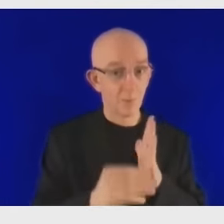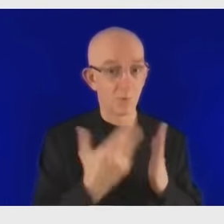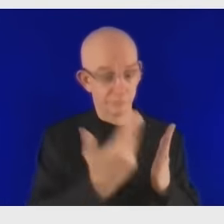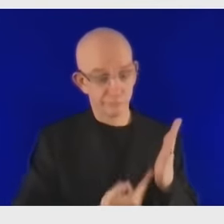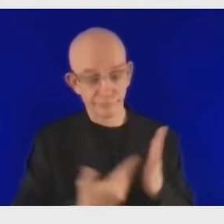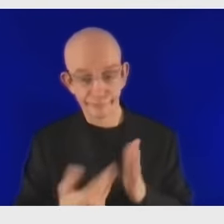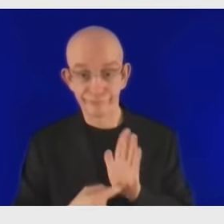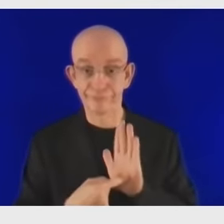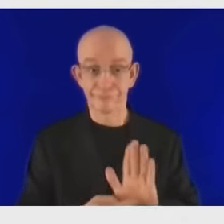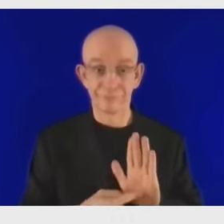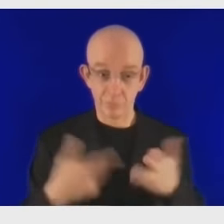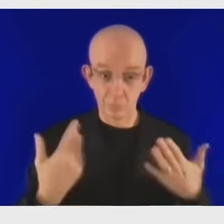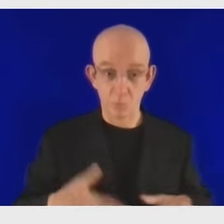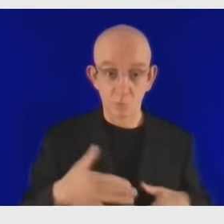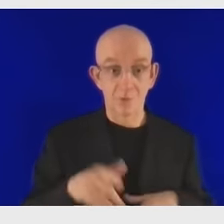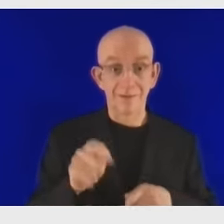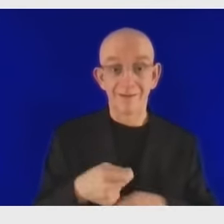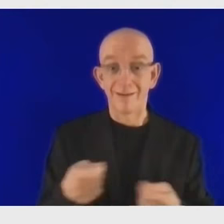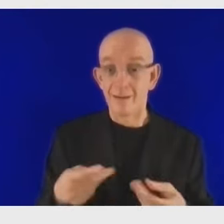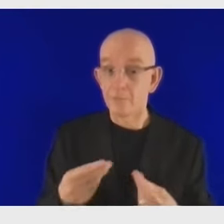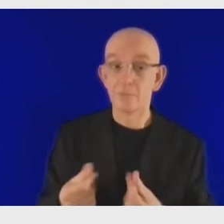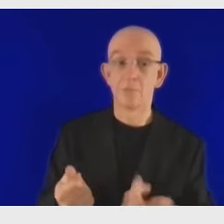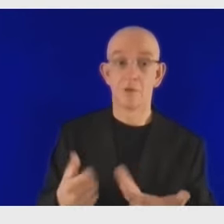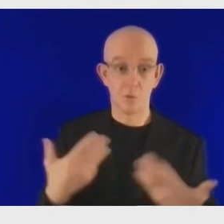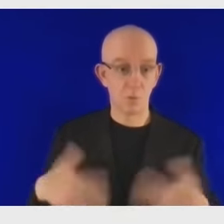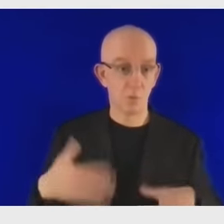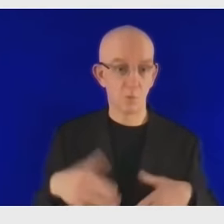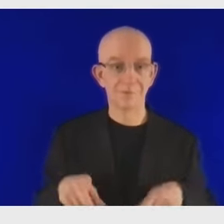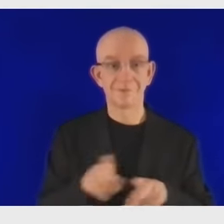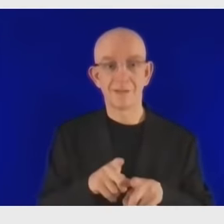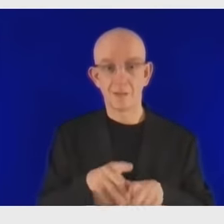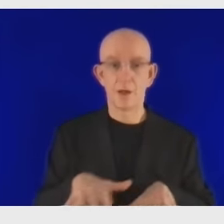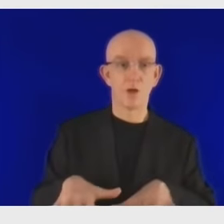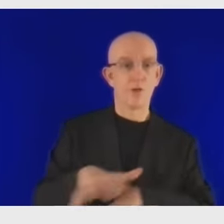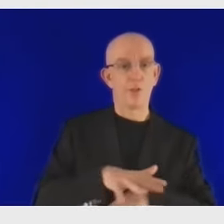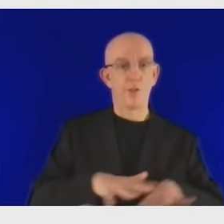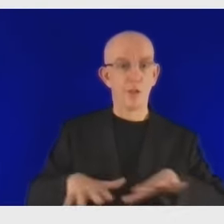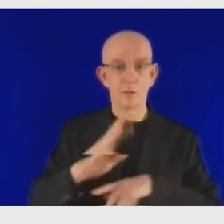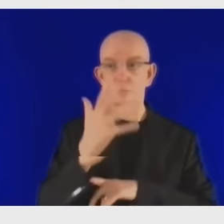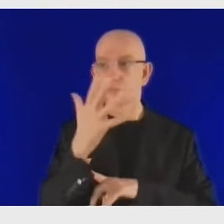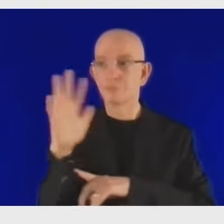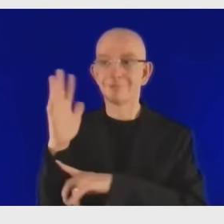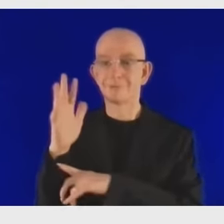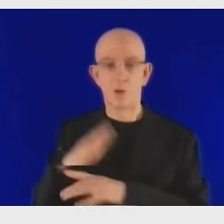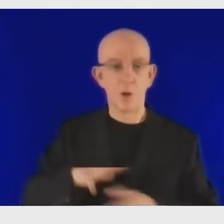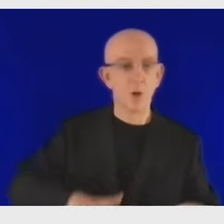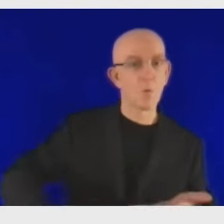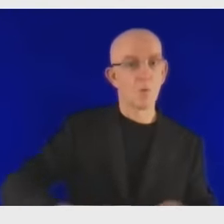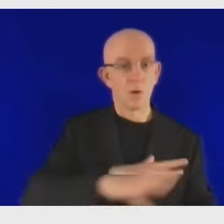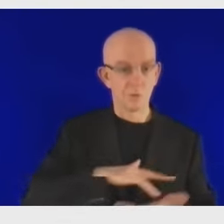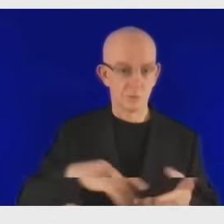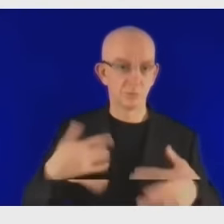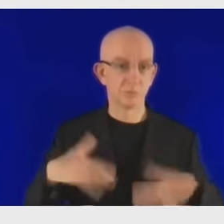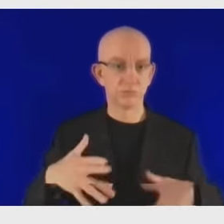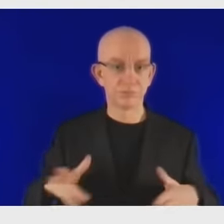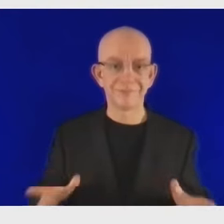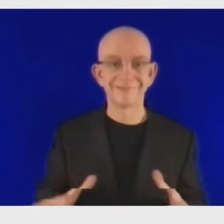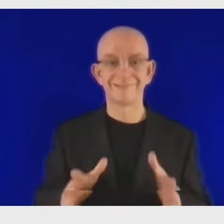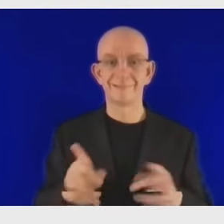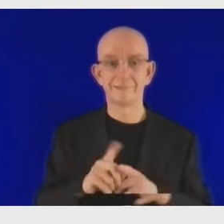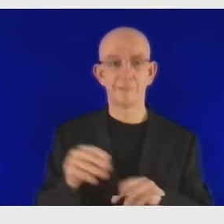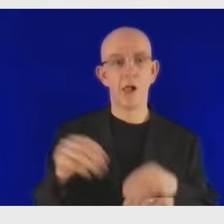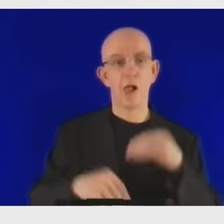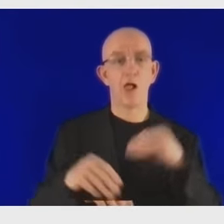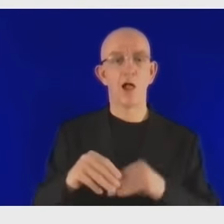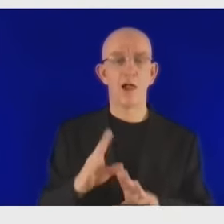of promoting artificial plantation and also monoculture plantation. So it is very important also to see